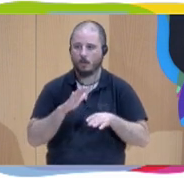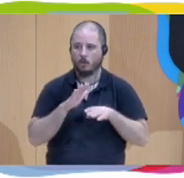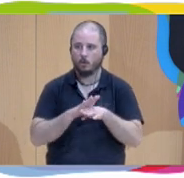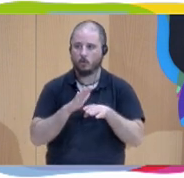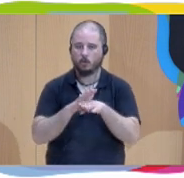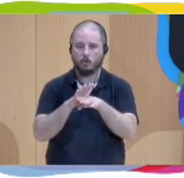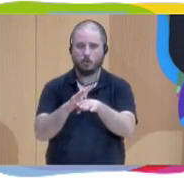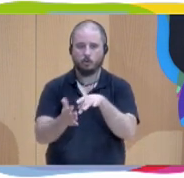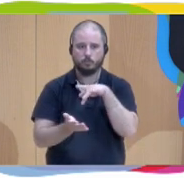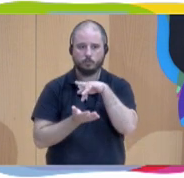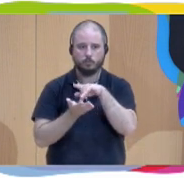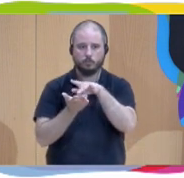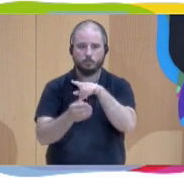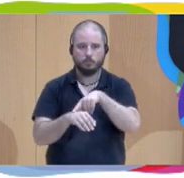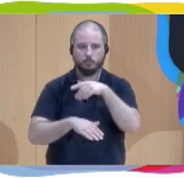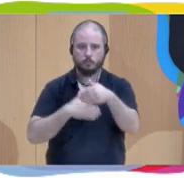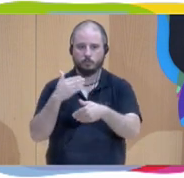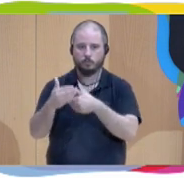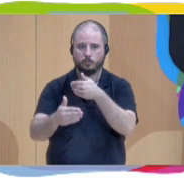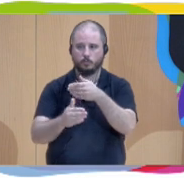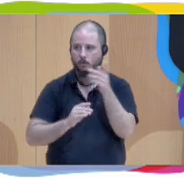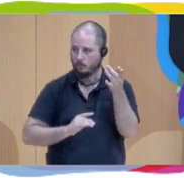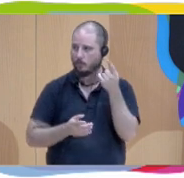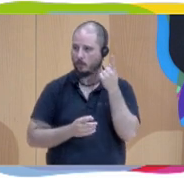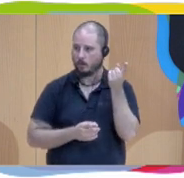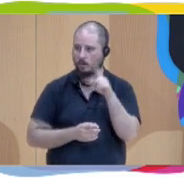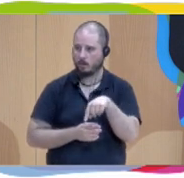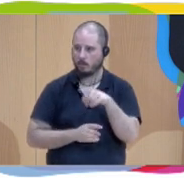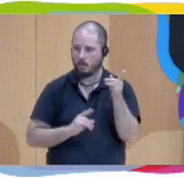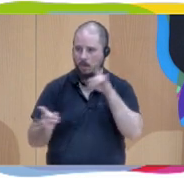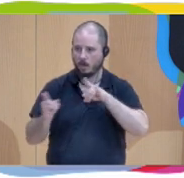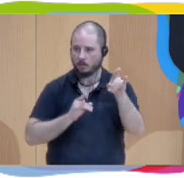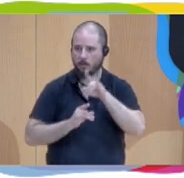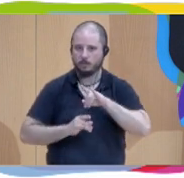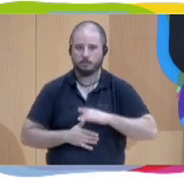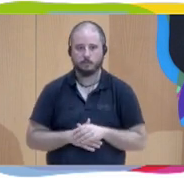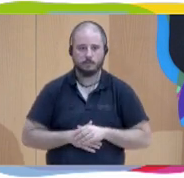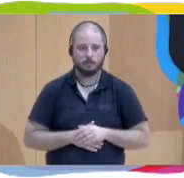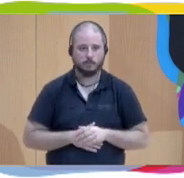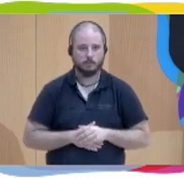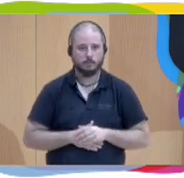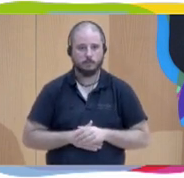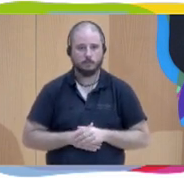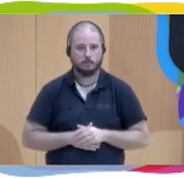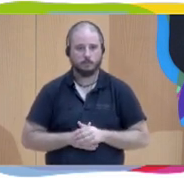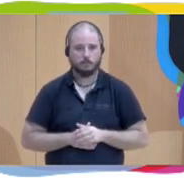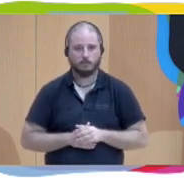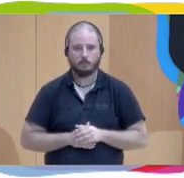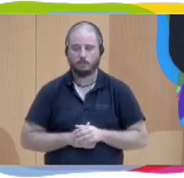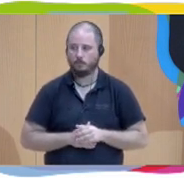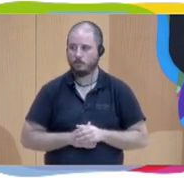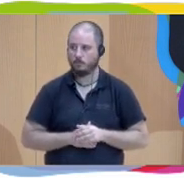However, there were still some, as I said in earlier, still a bit uncertainty